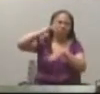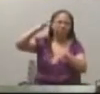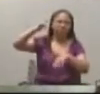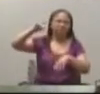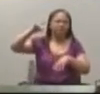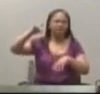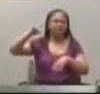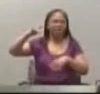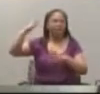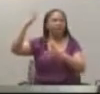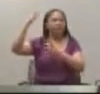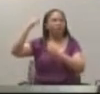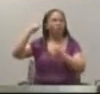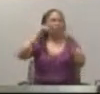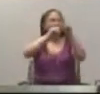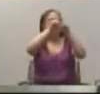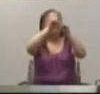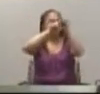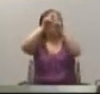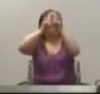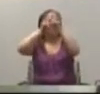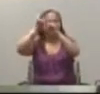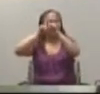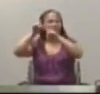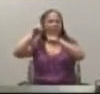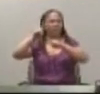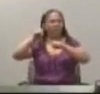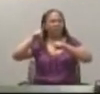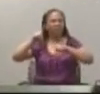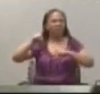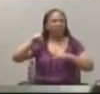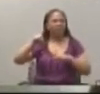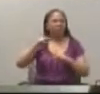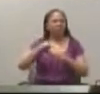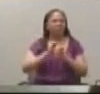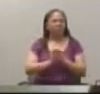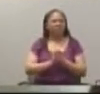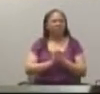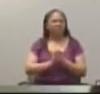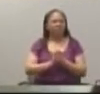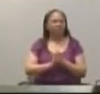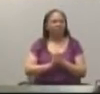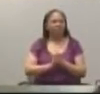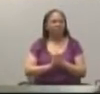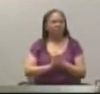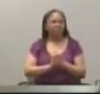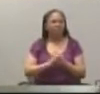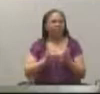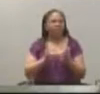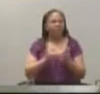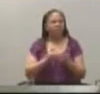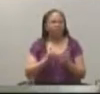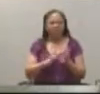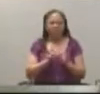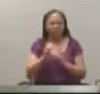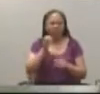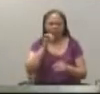expectation because of the star, this brilliant expectation on the manger. You know, and Jesus is not even there